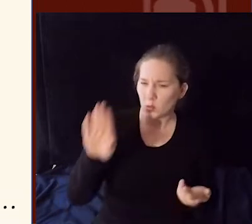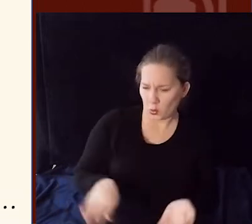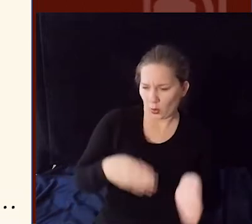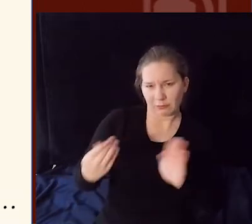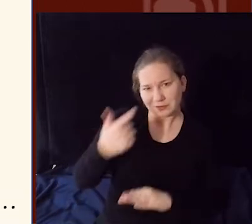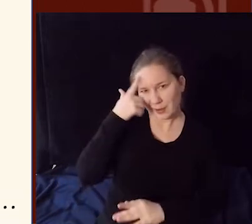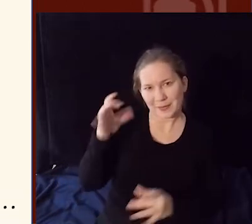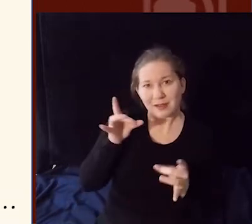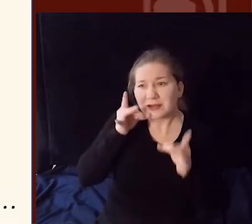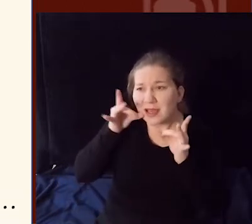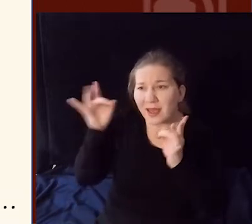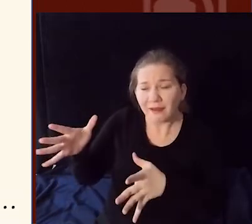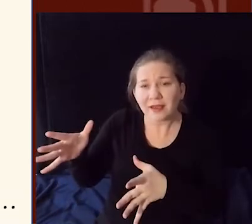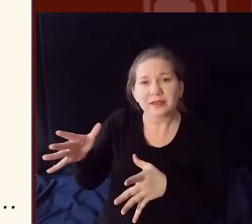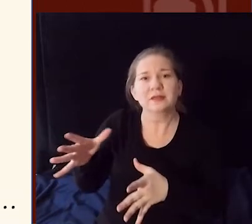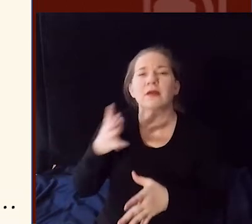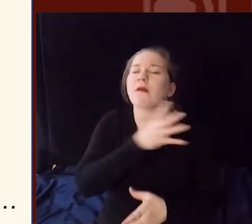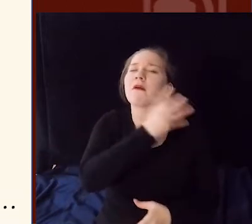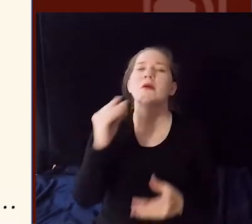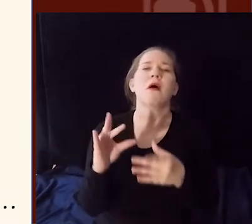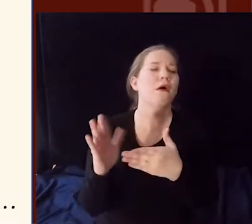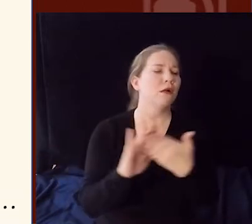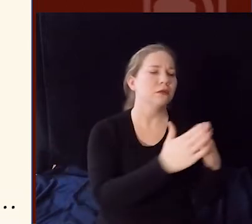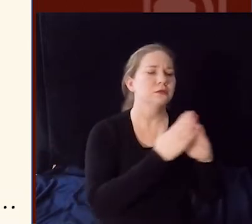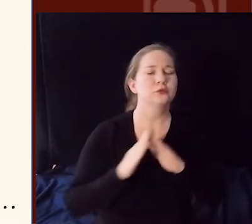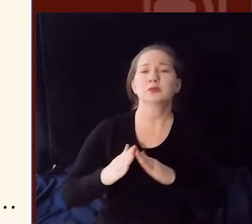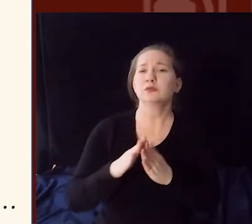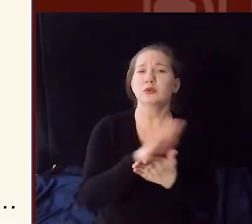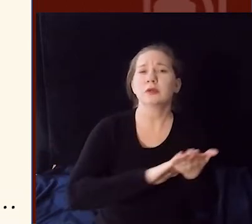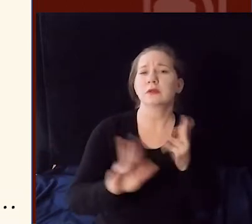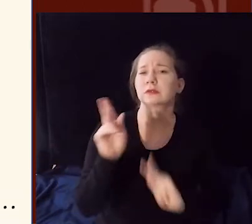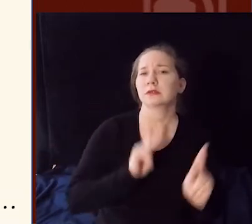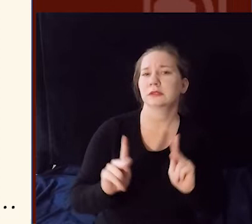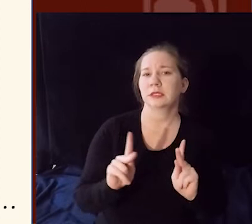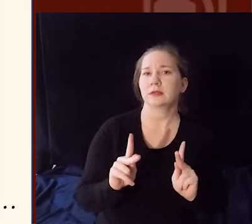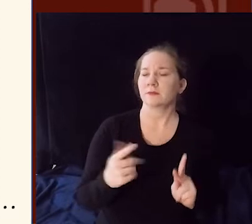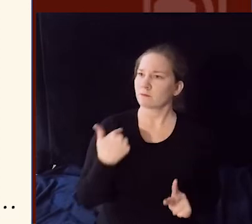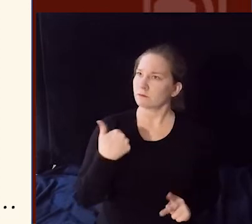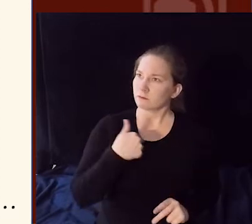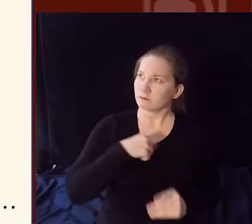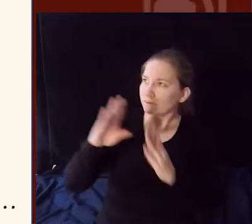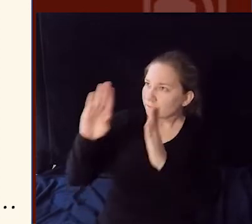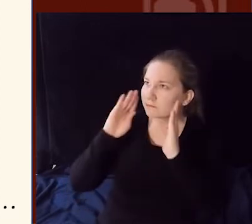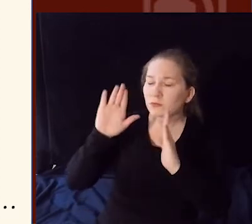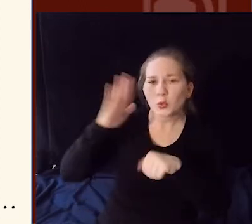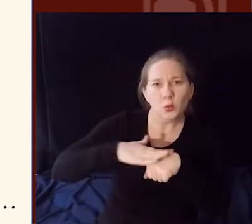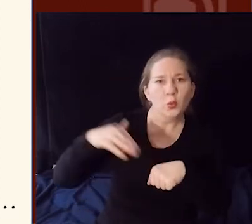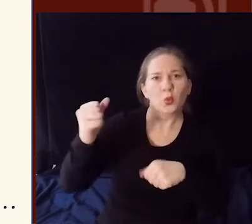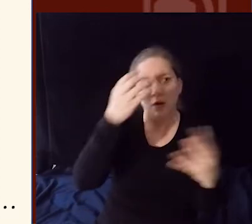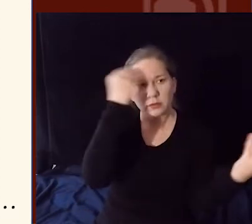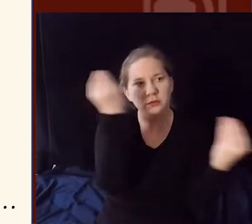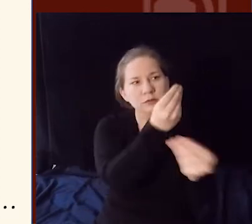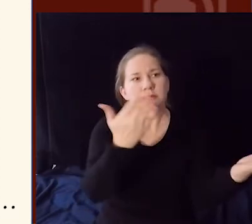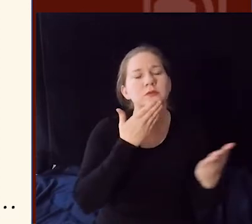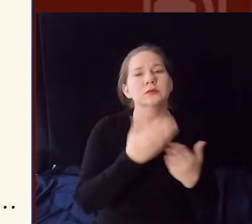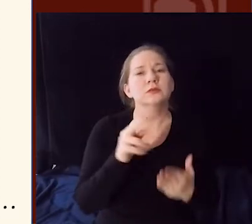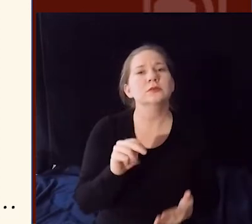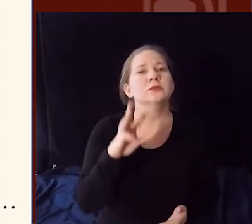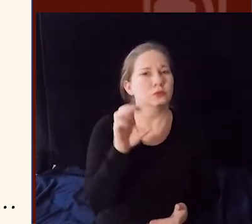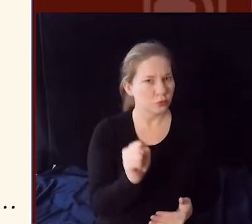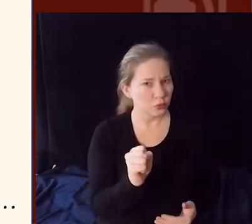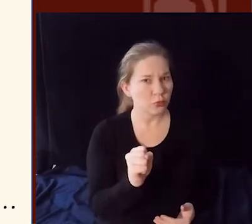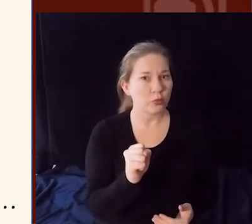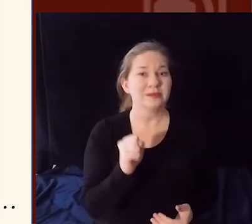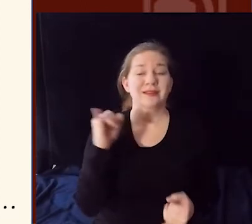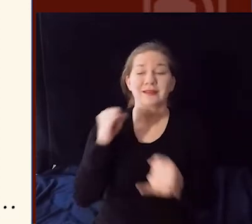saints. Make us faithful to your call to proclaim your good news by word and example, and bring us at last